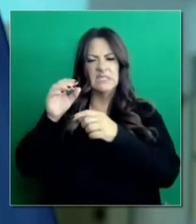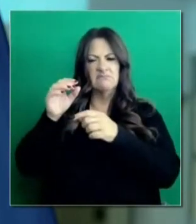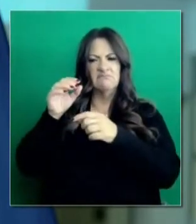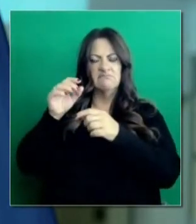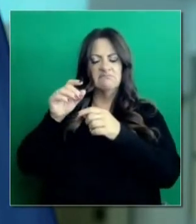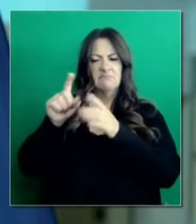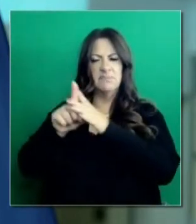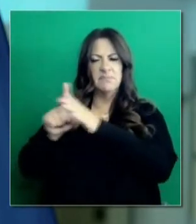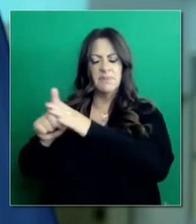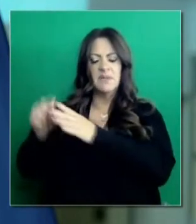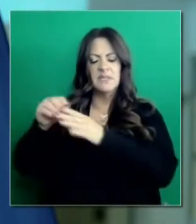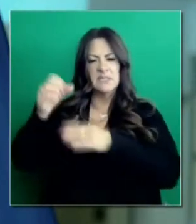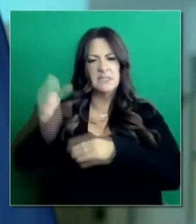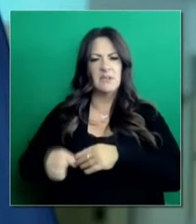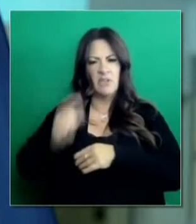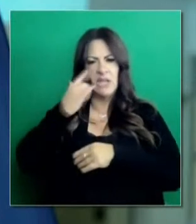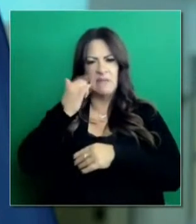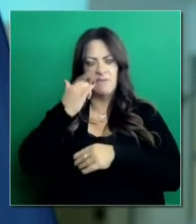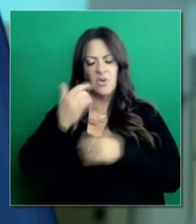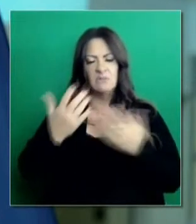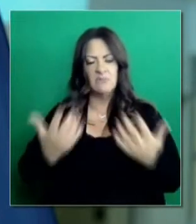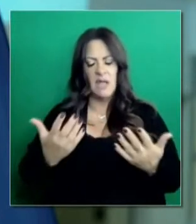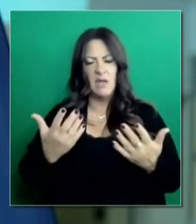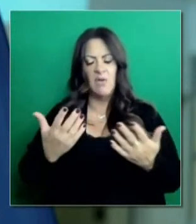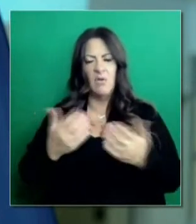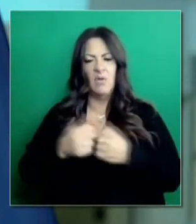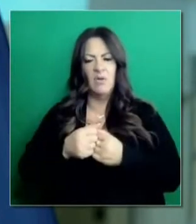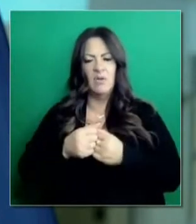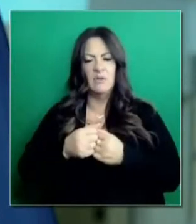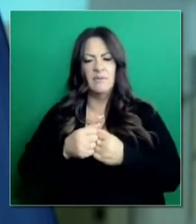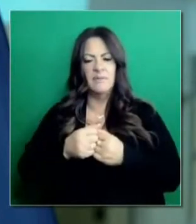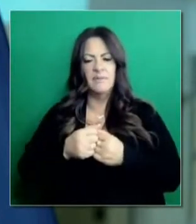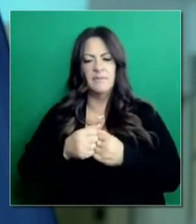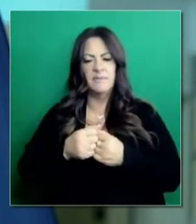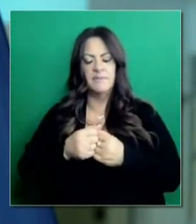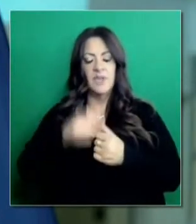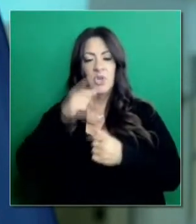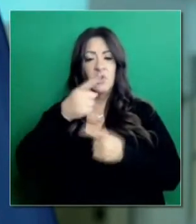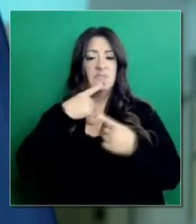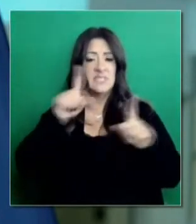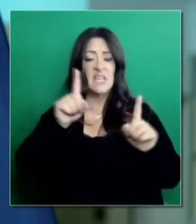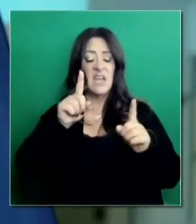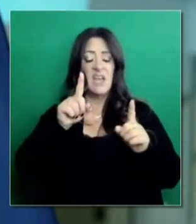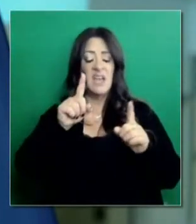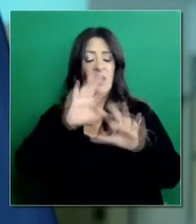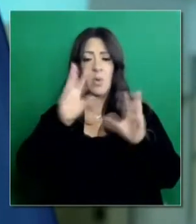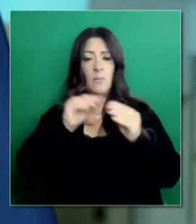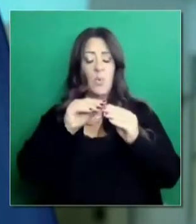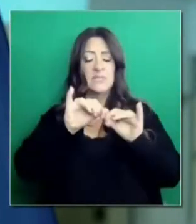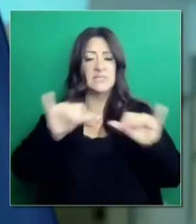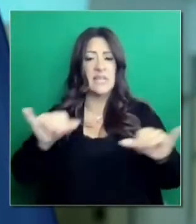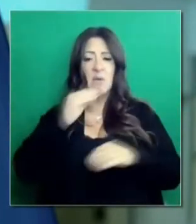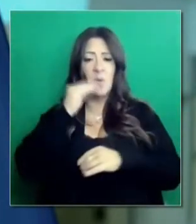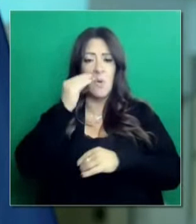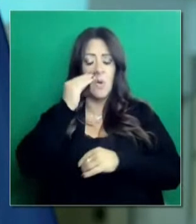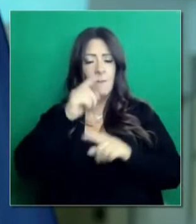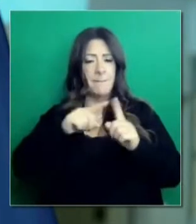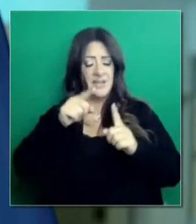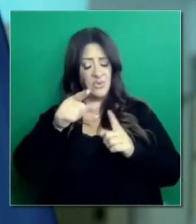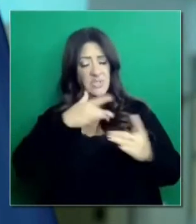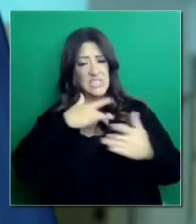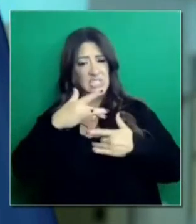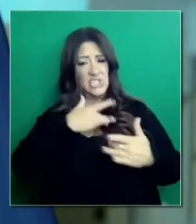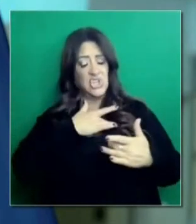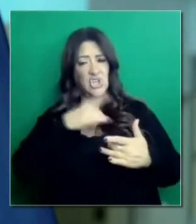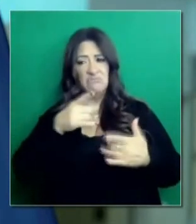loosening of where we are and going back to, away from the stay-at-home order, could that potentially be something that is of concern to open back up and